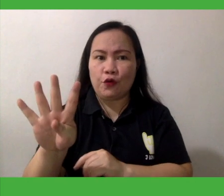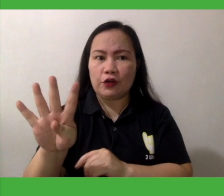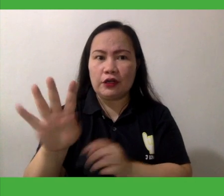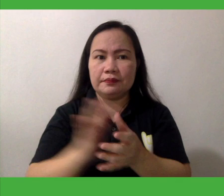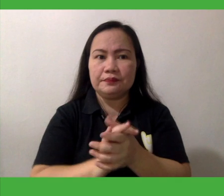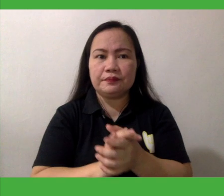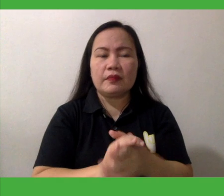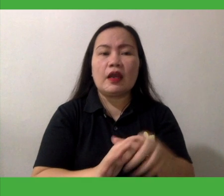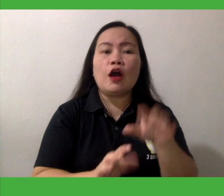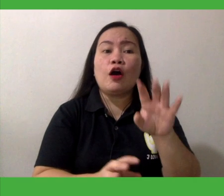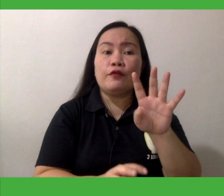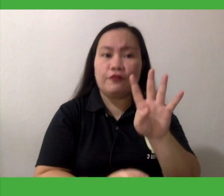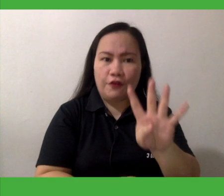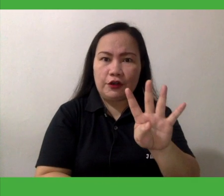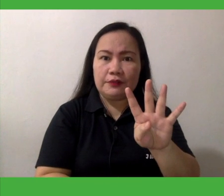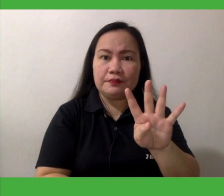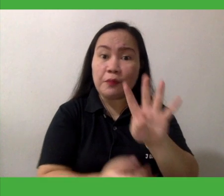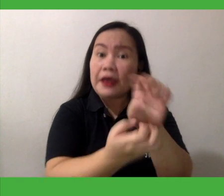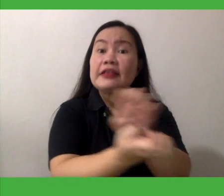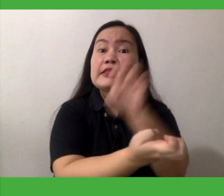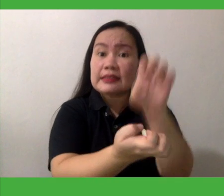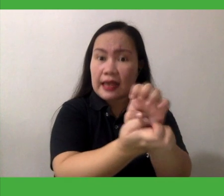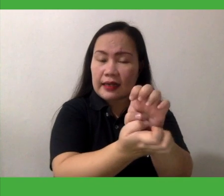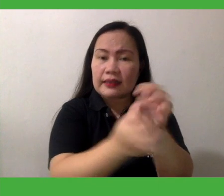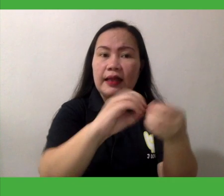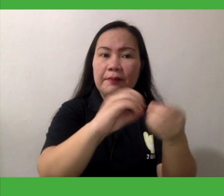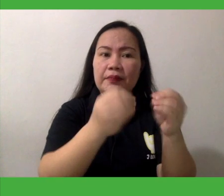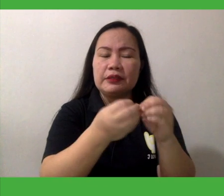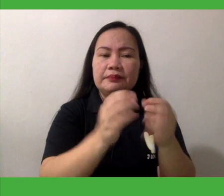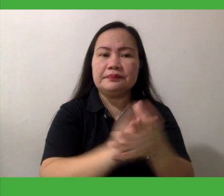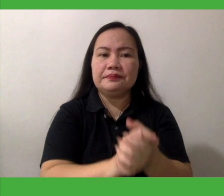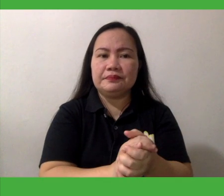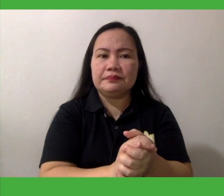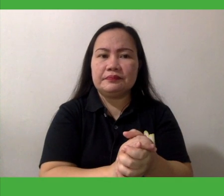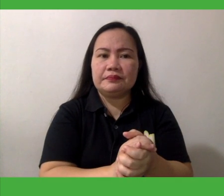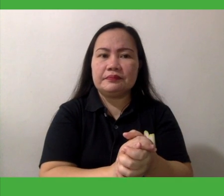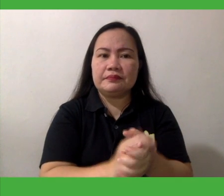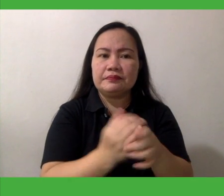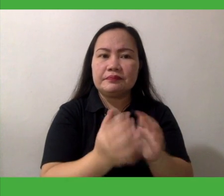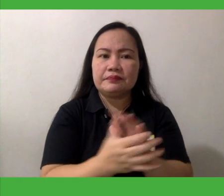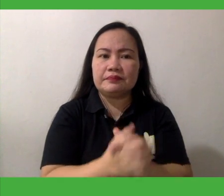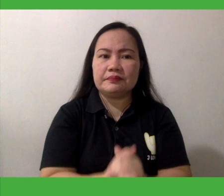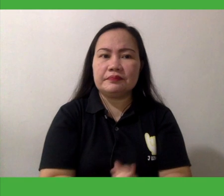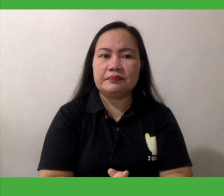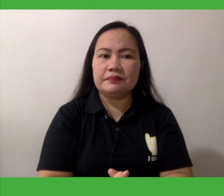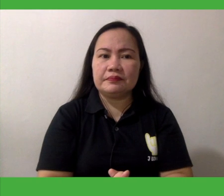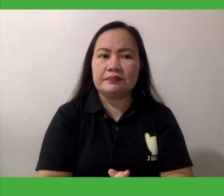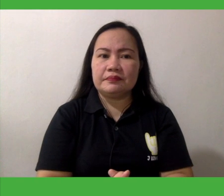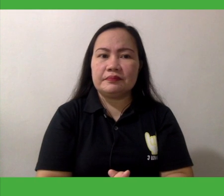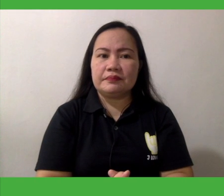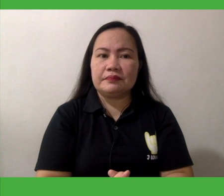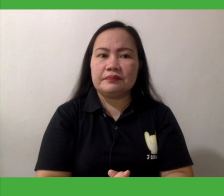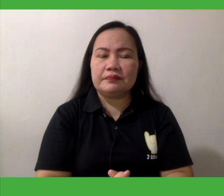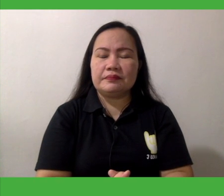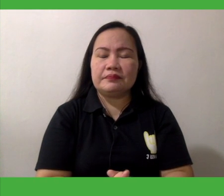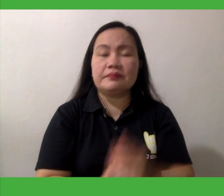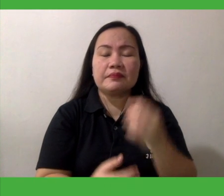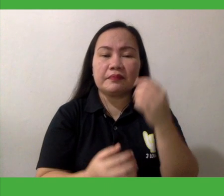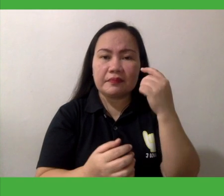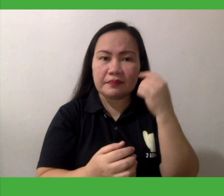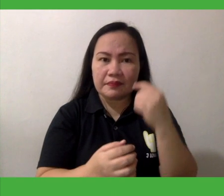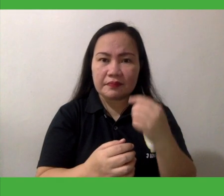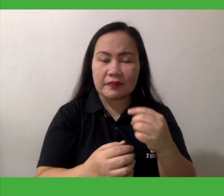4. Okay, kasi ito yung number. Actually, some books define constant as